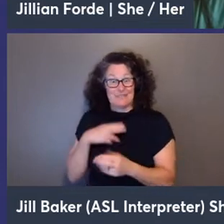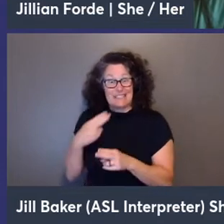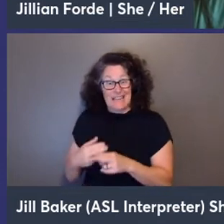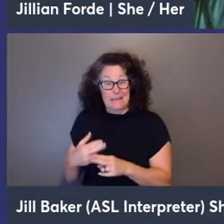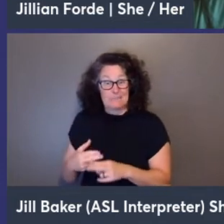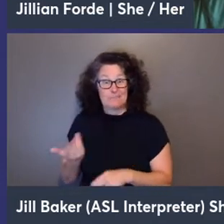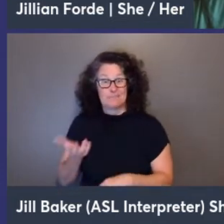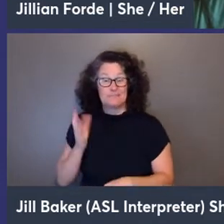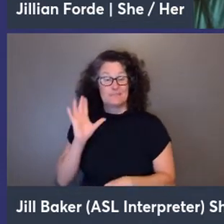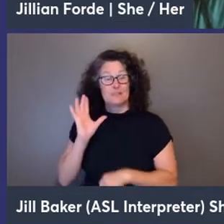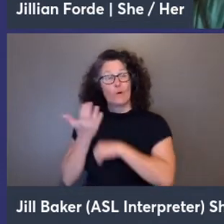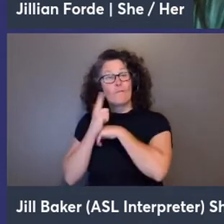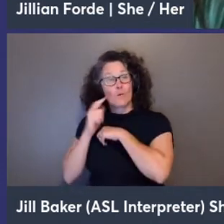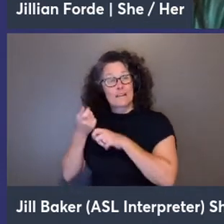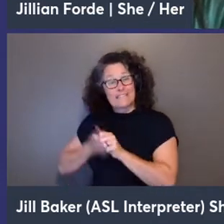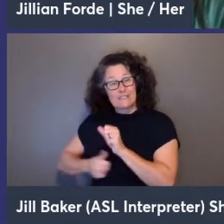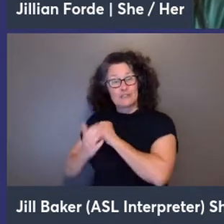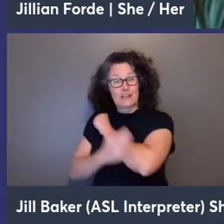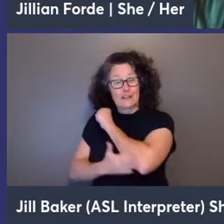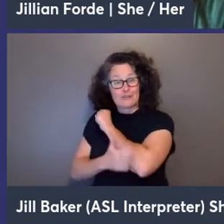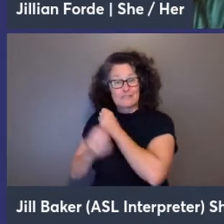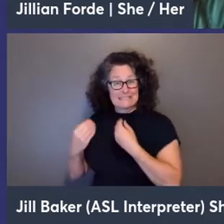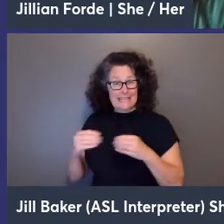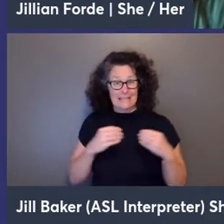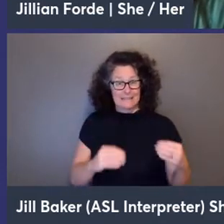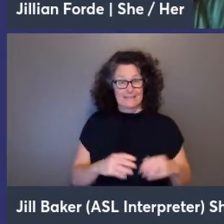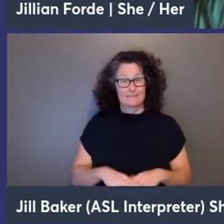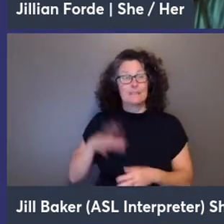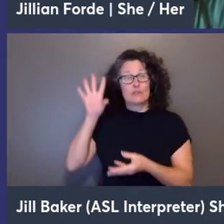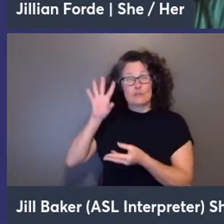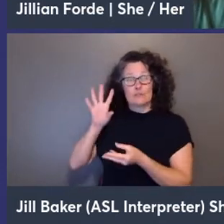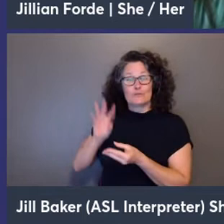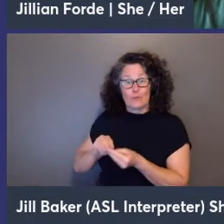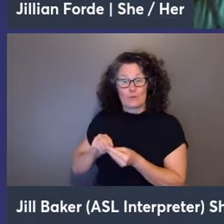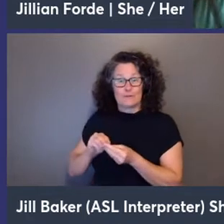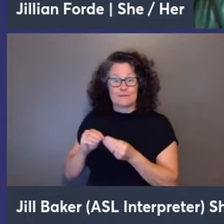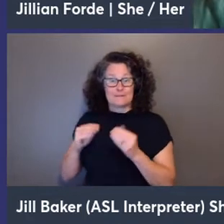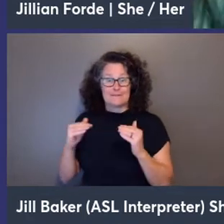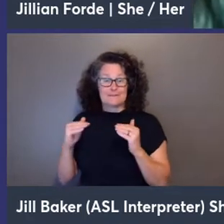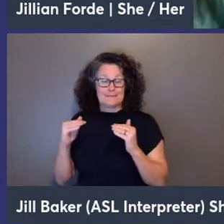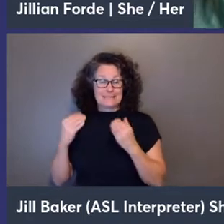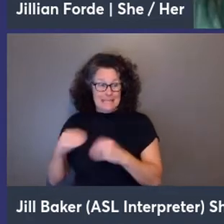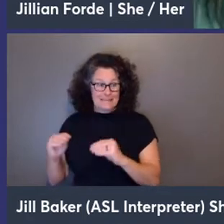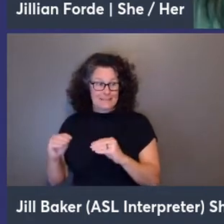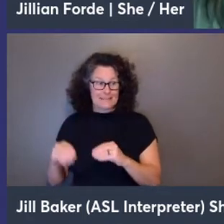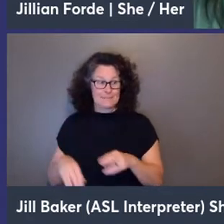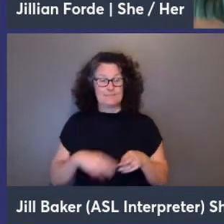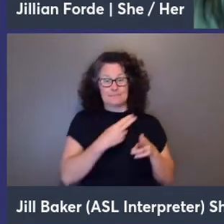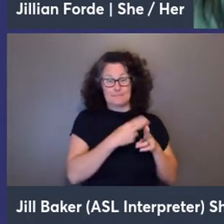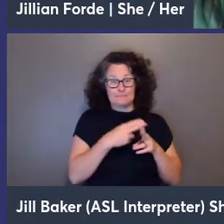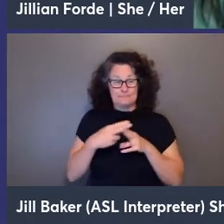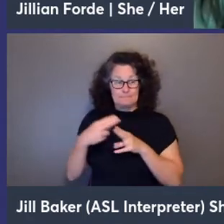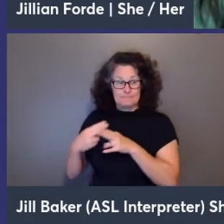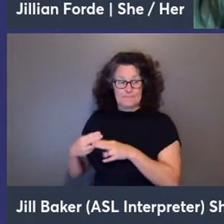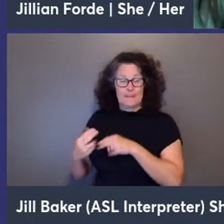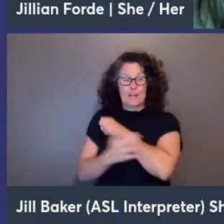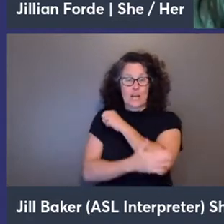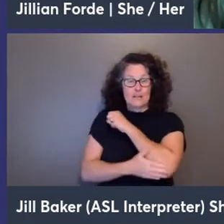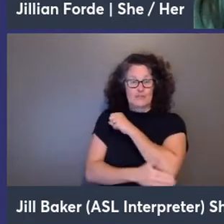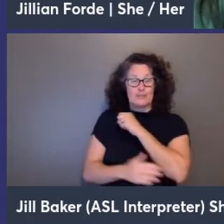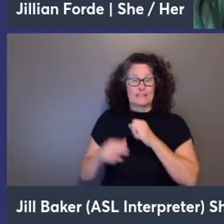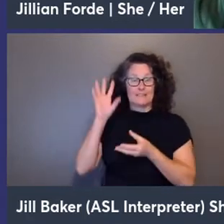country sales, country total sales. Feng, yeah, is there a name for this